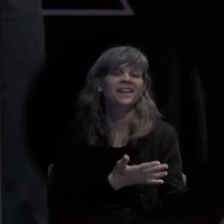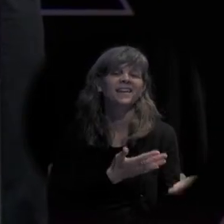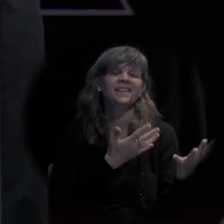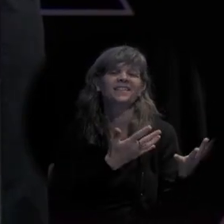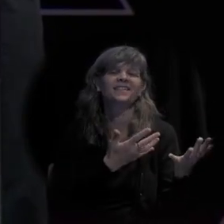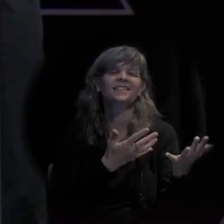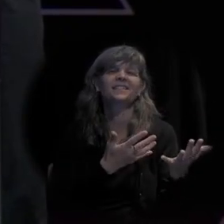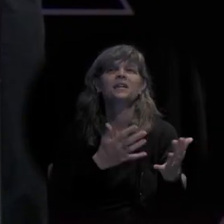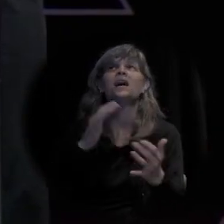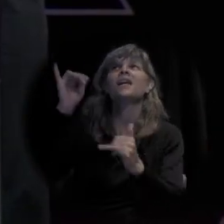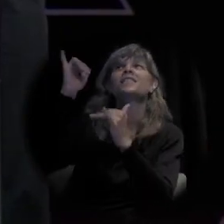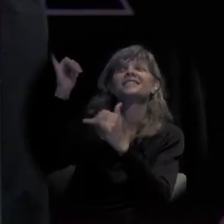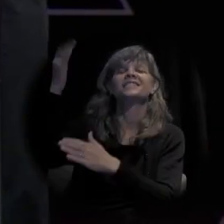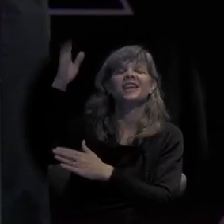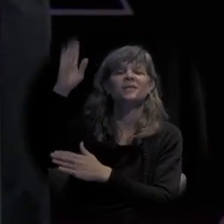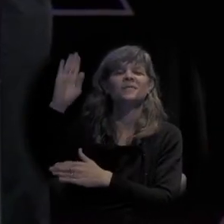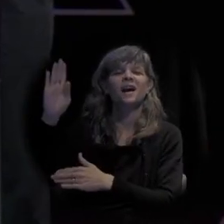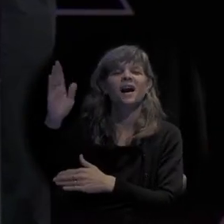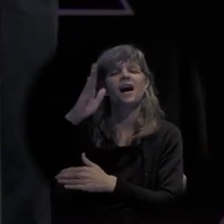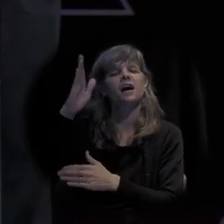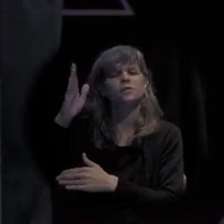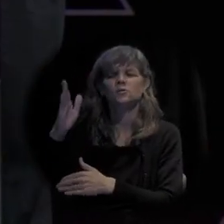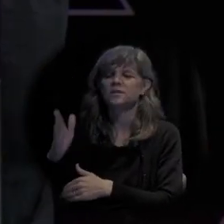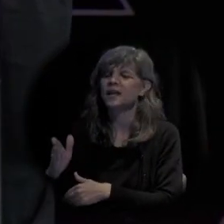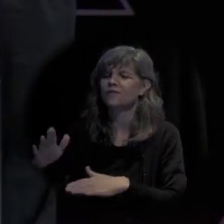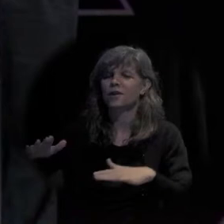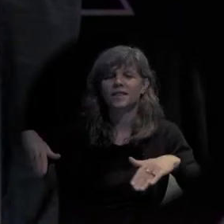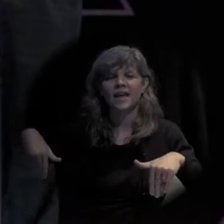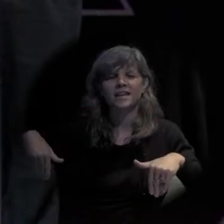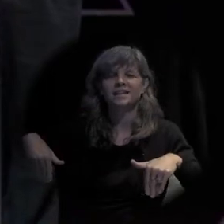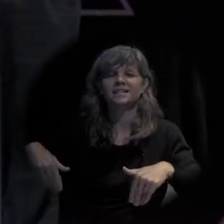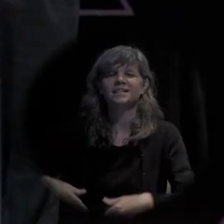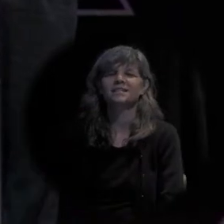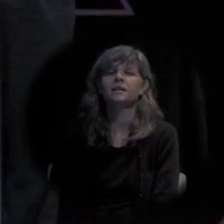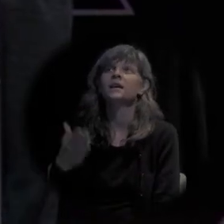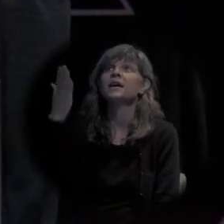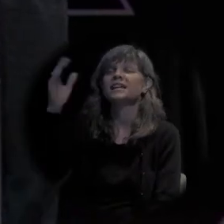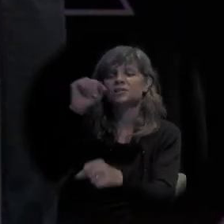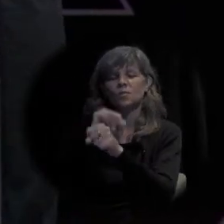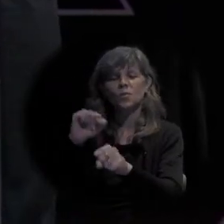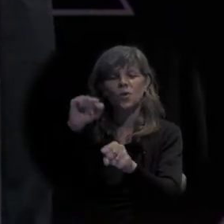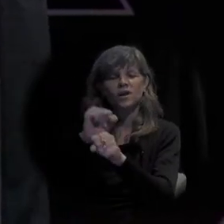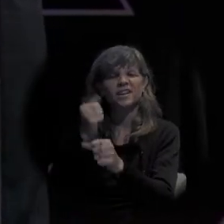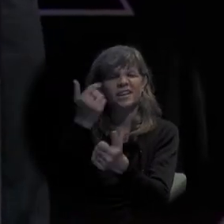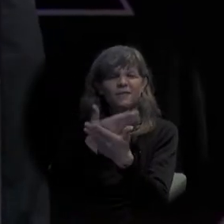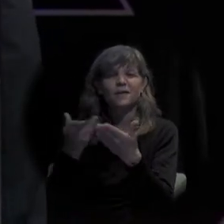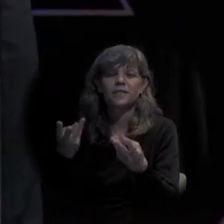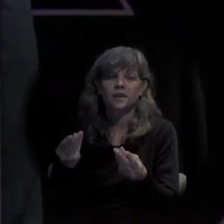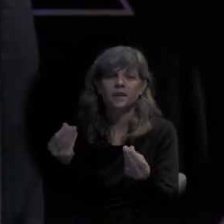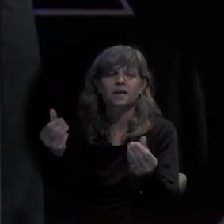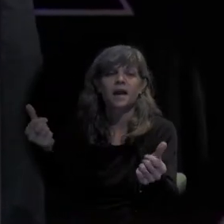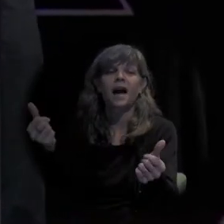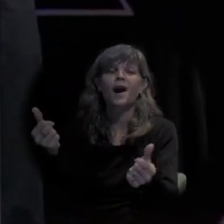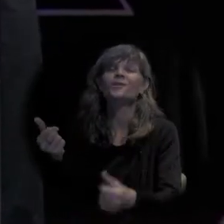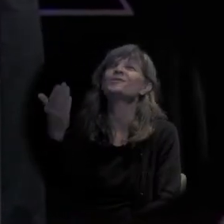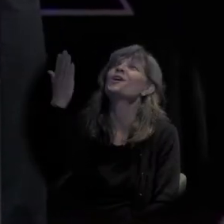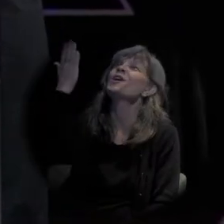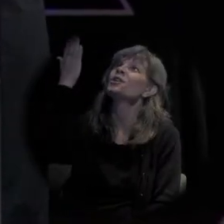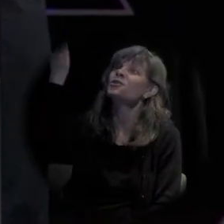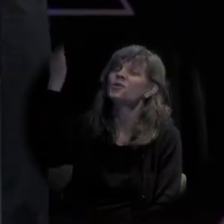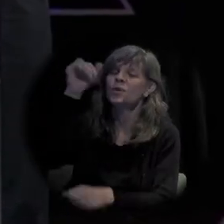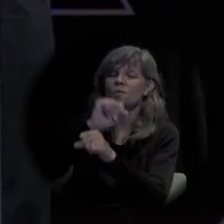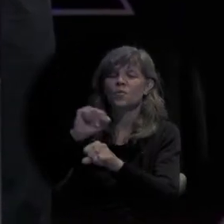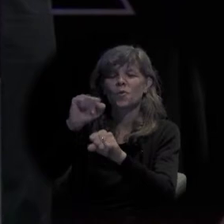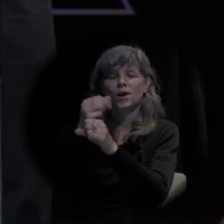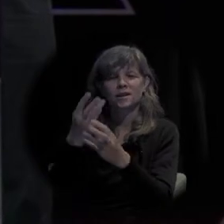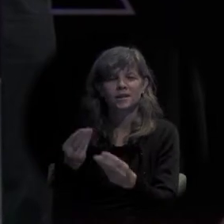waiting. The same God who's never late is working all things out.